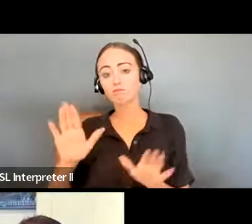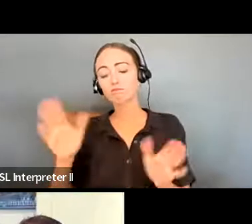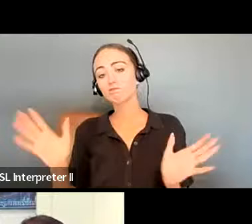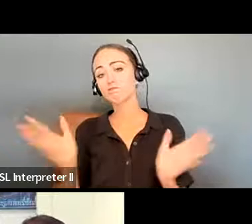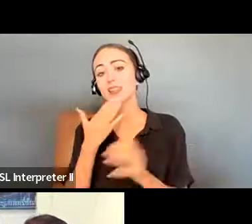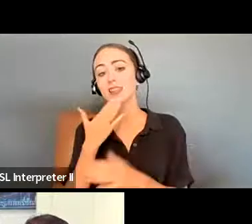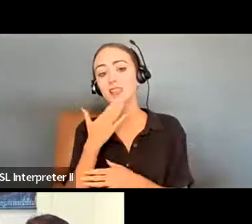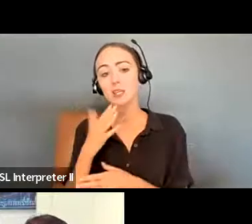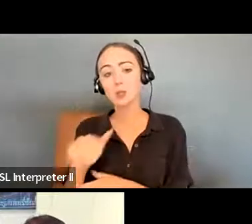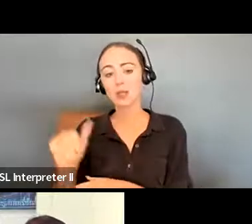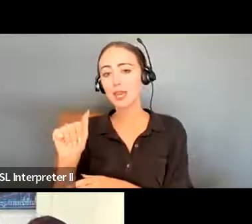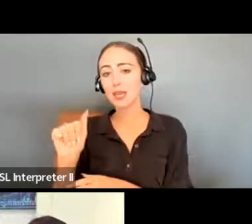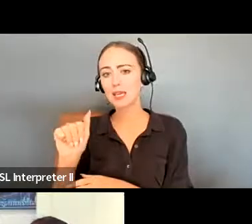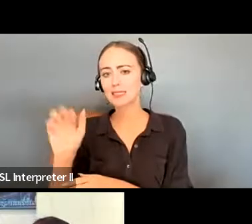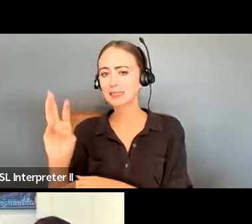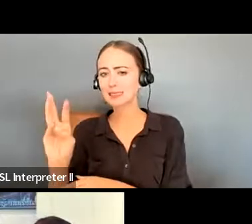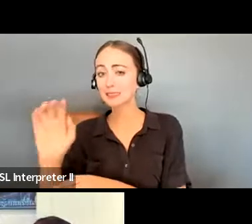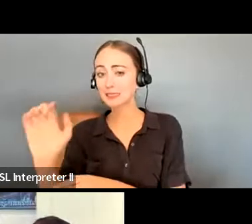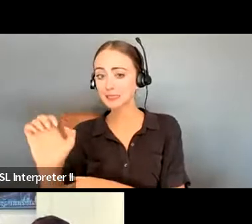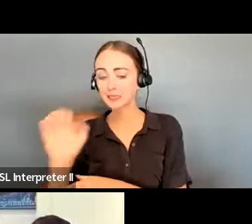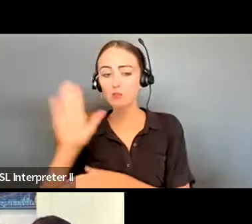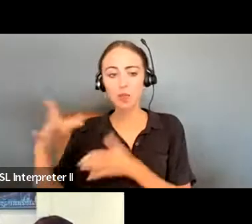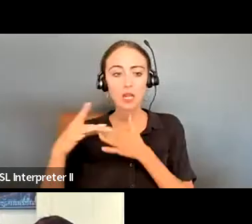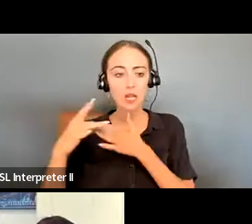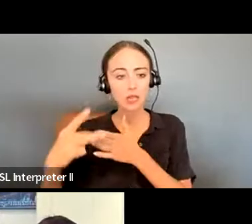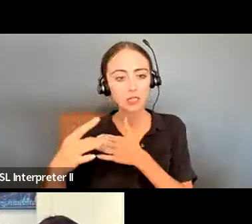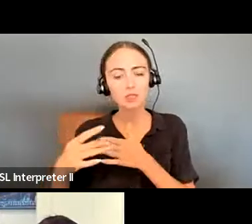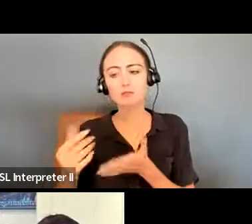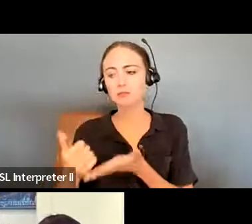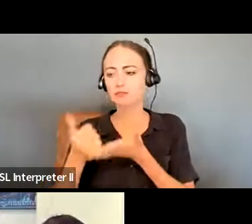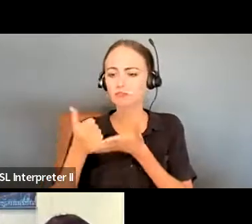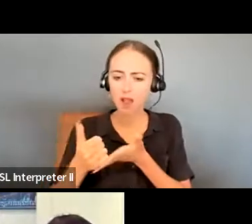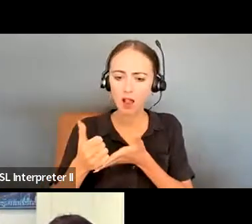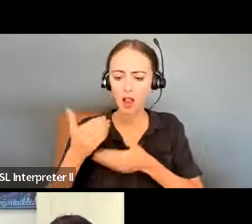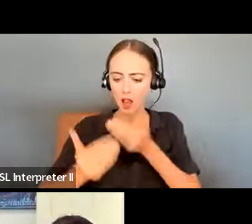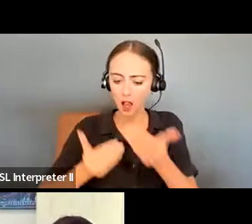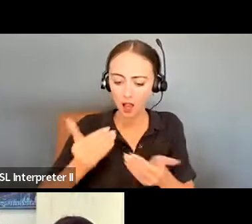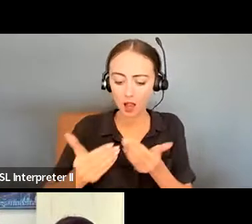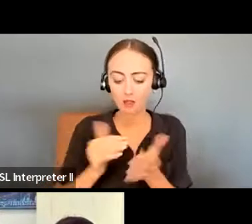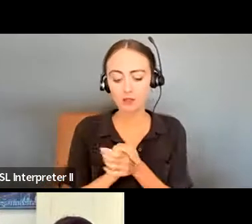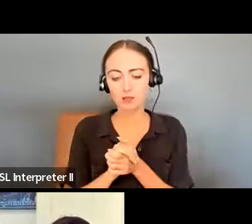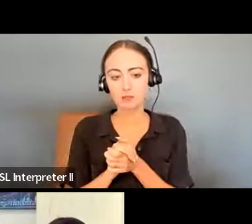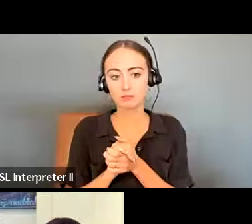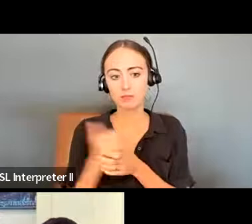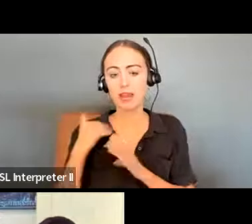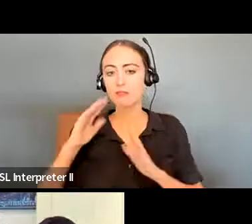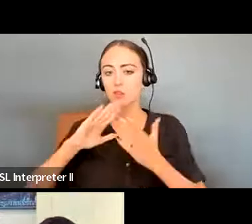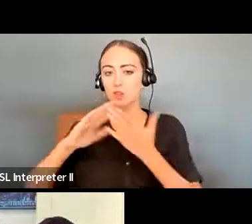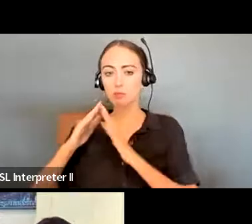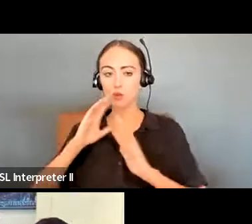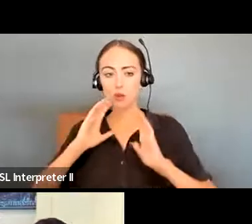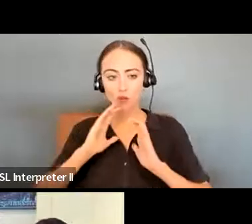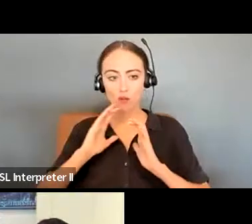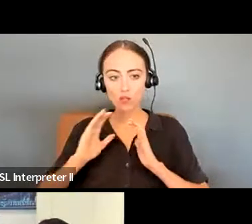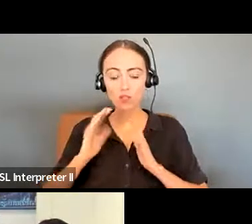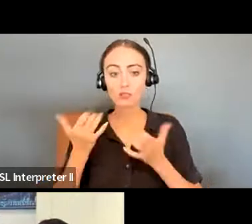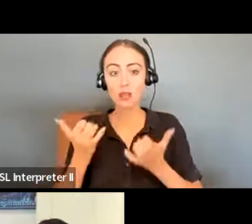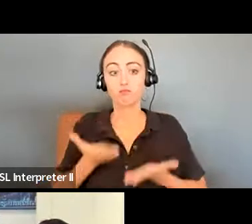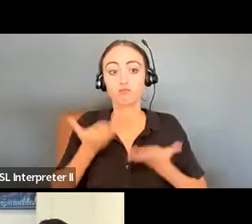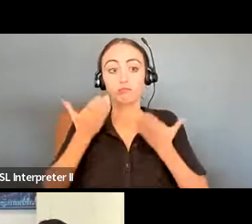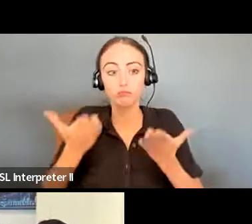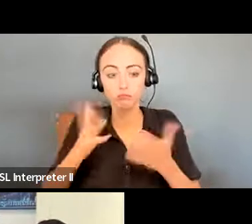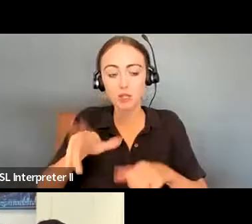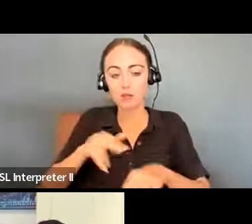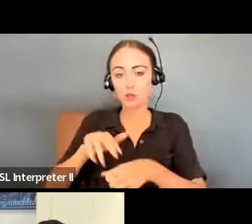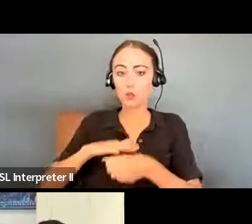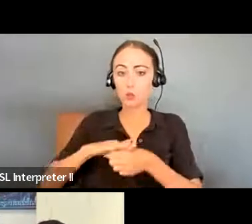ANC 6E for their leadership in helping work this through and be able to help have the community conversation that led to the introduction. Of course, to my